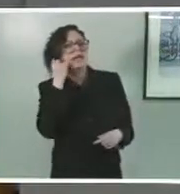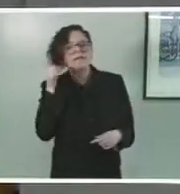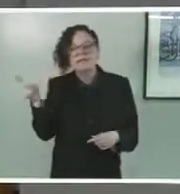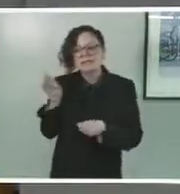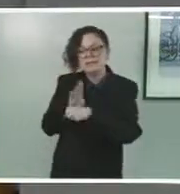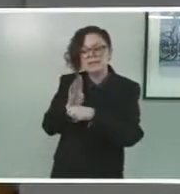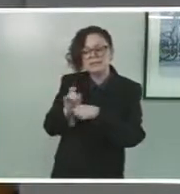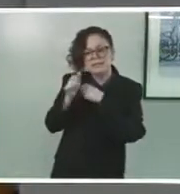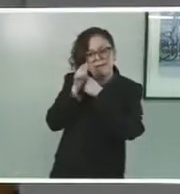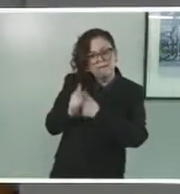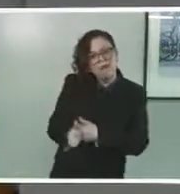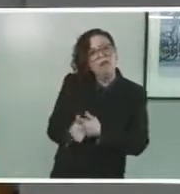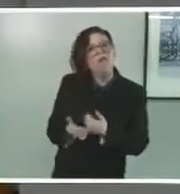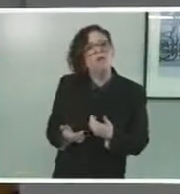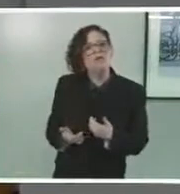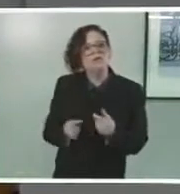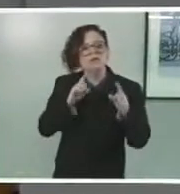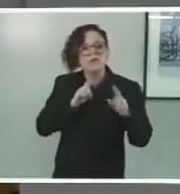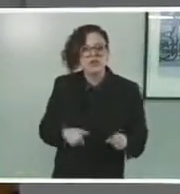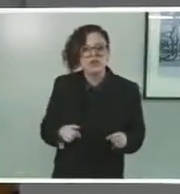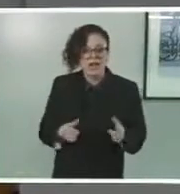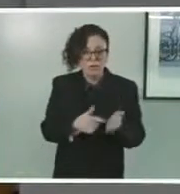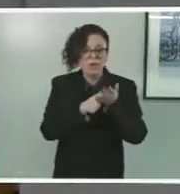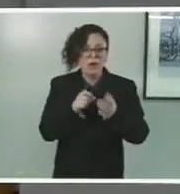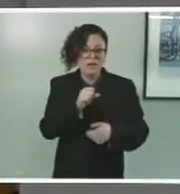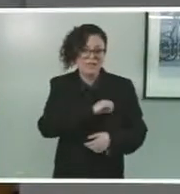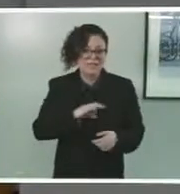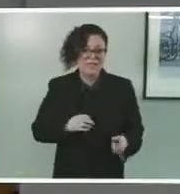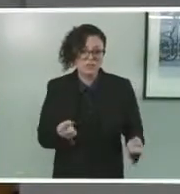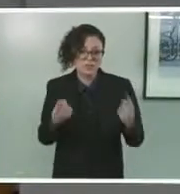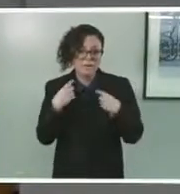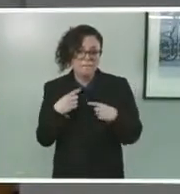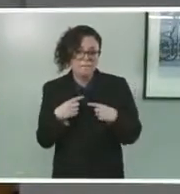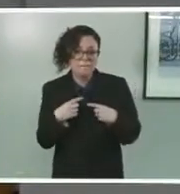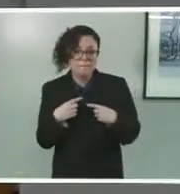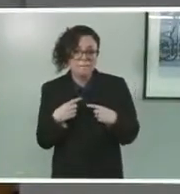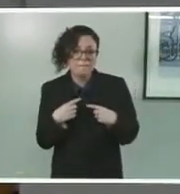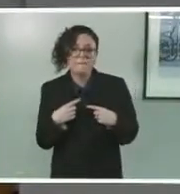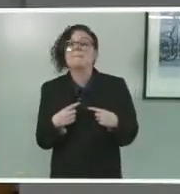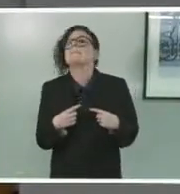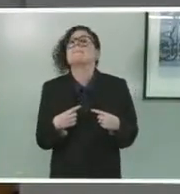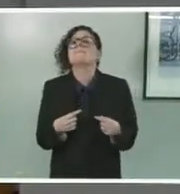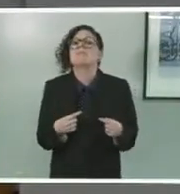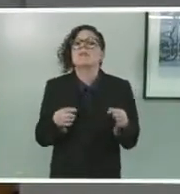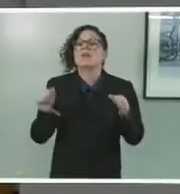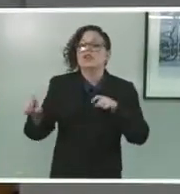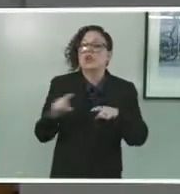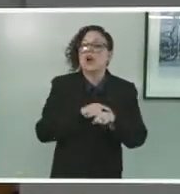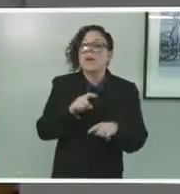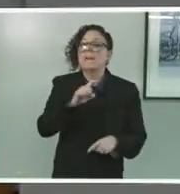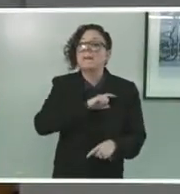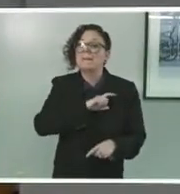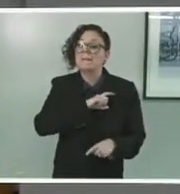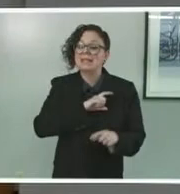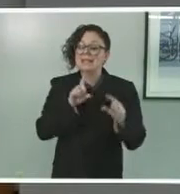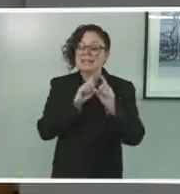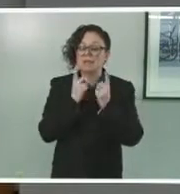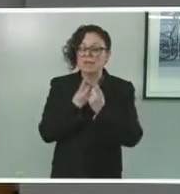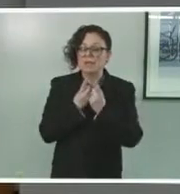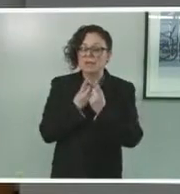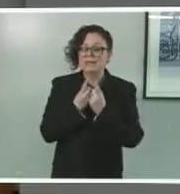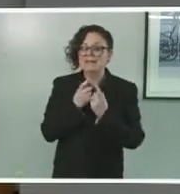staff to come in when they should be closed? The simple answer is that the police department's non-emergency line will take those calls. It's